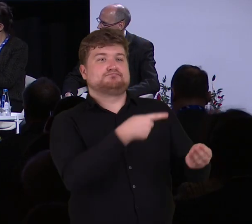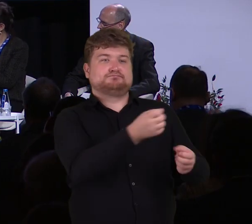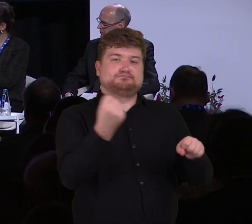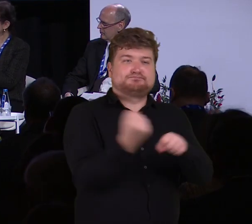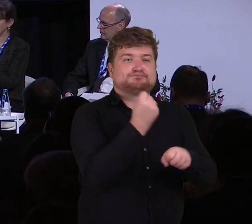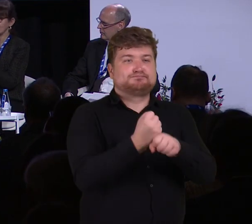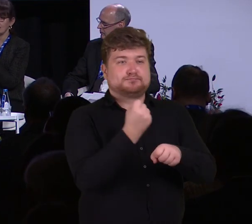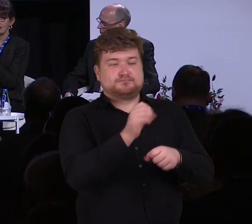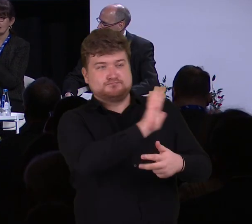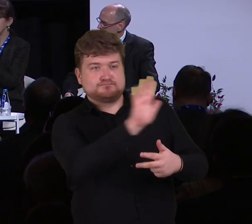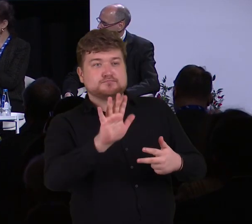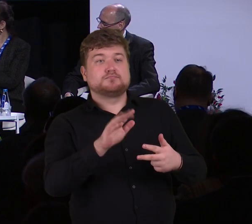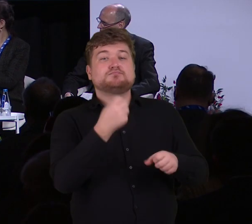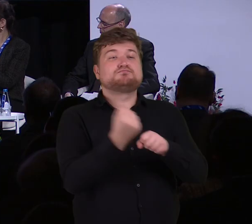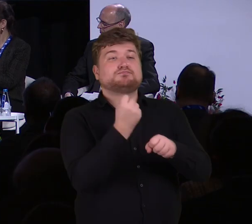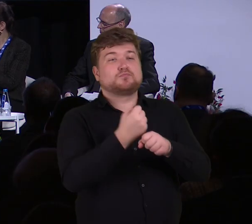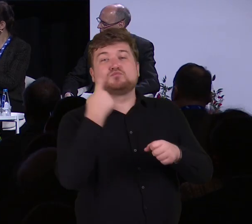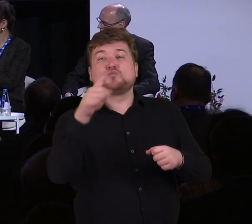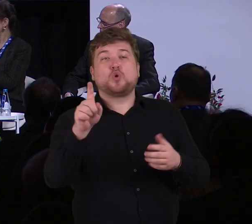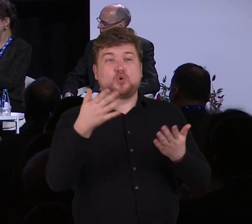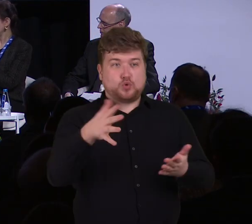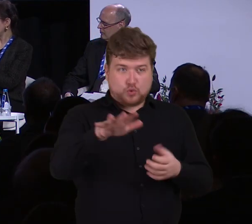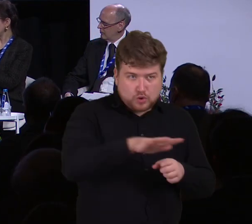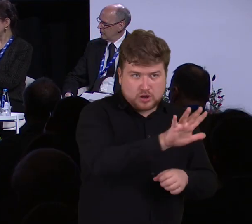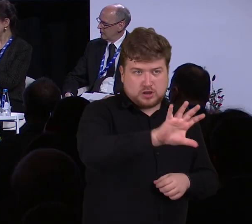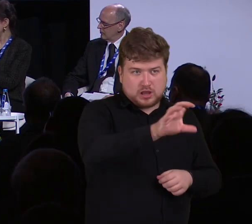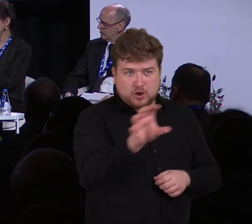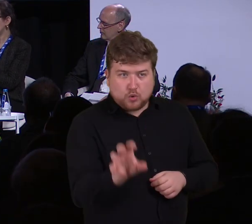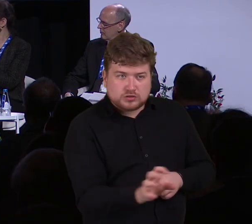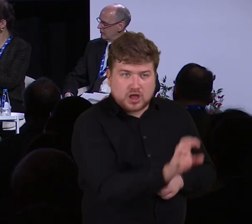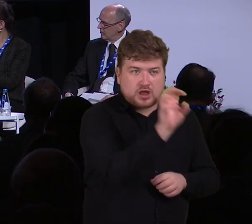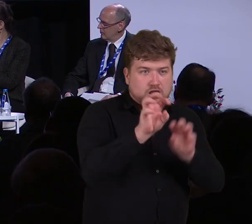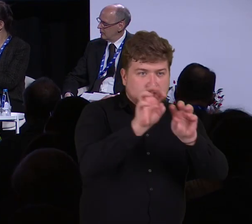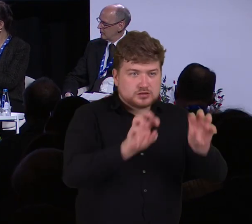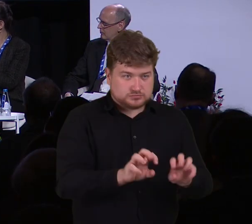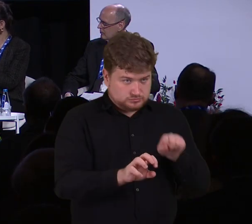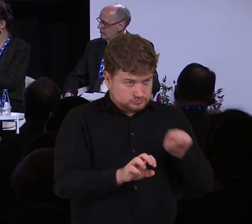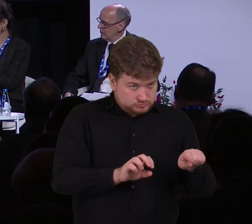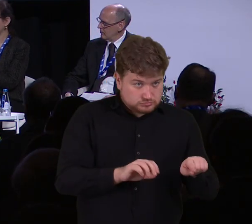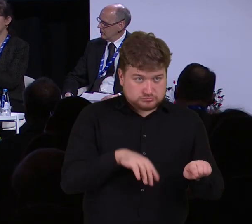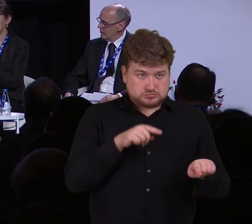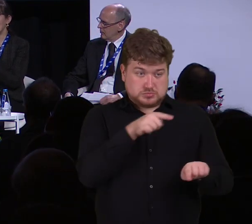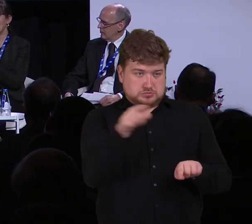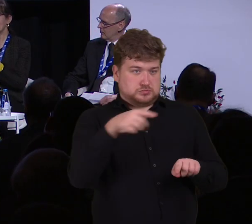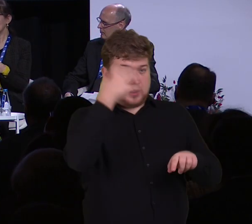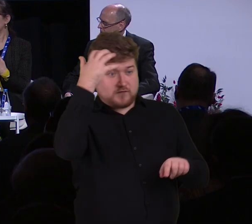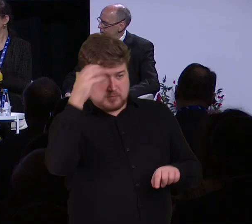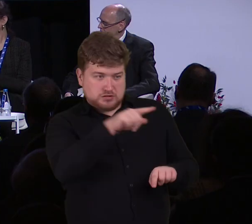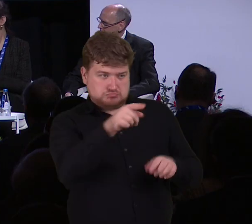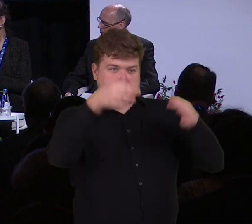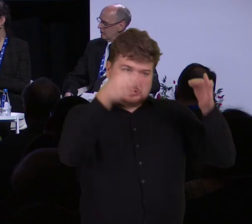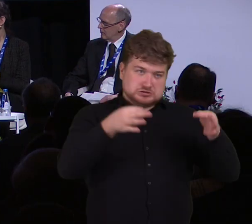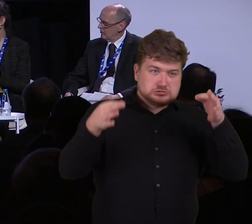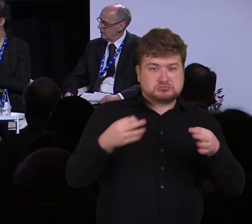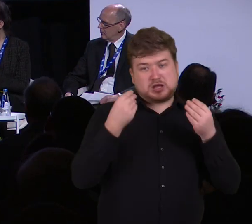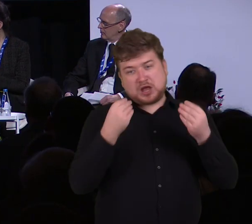this competence with schemes, plans in strategic areas. And there's